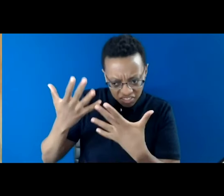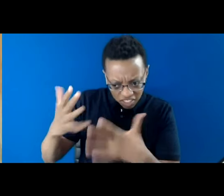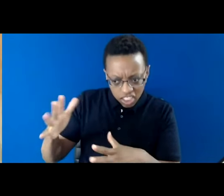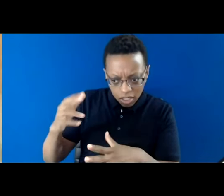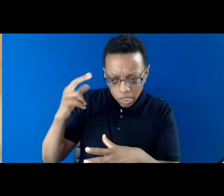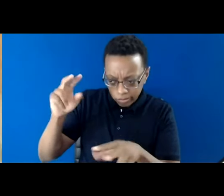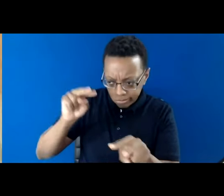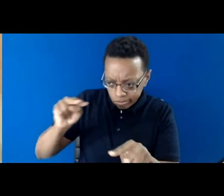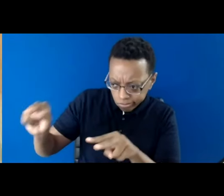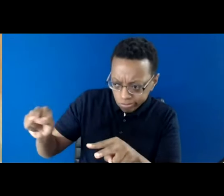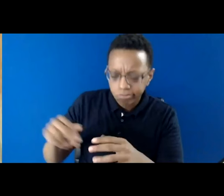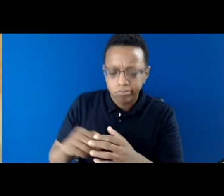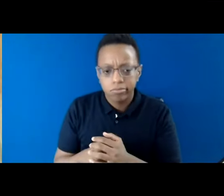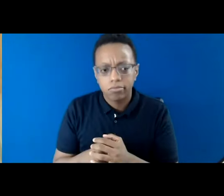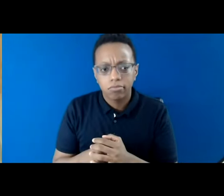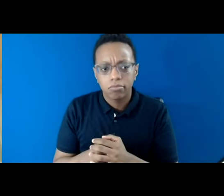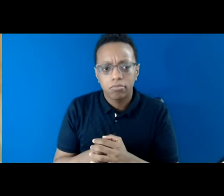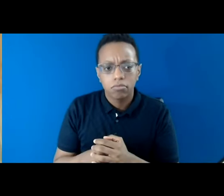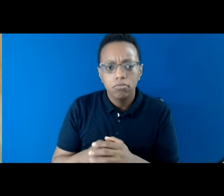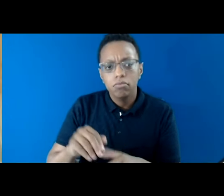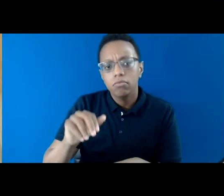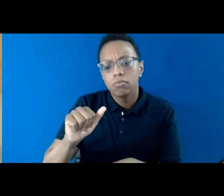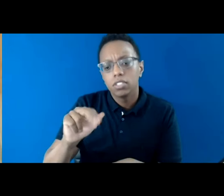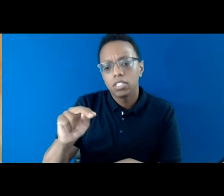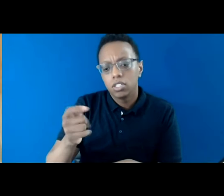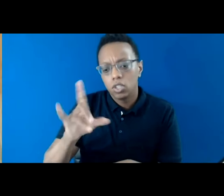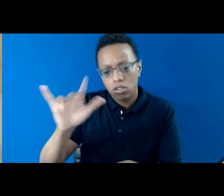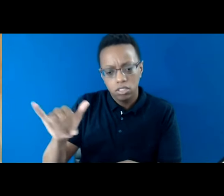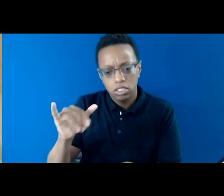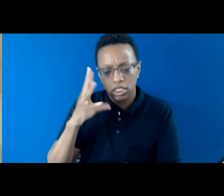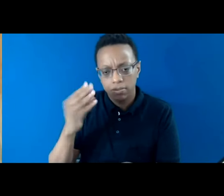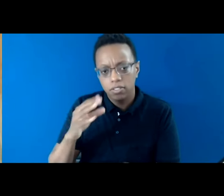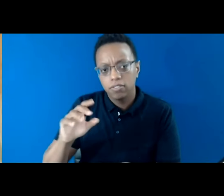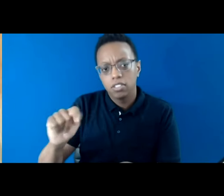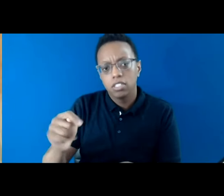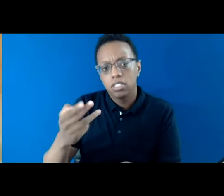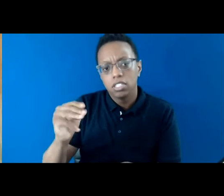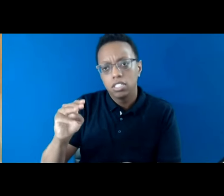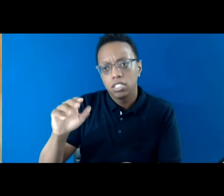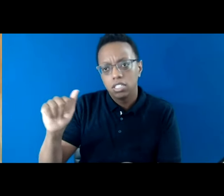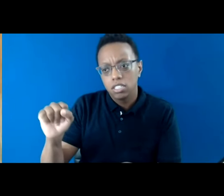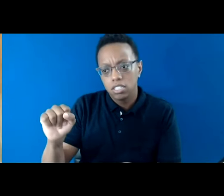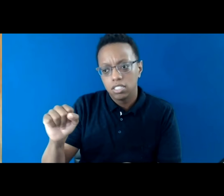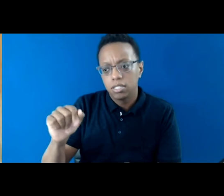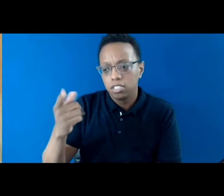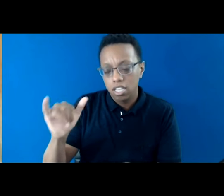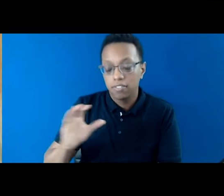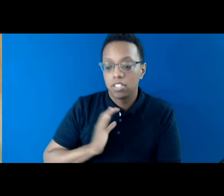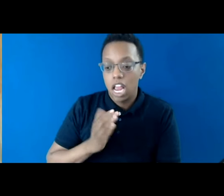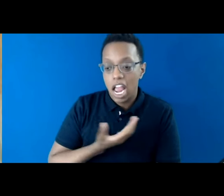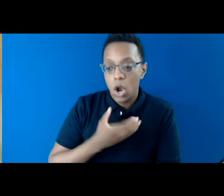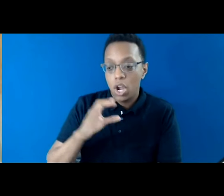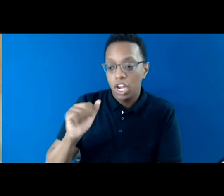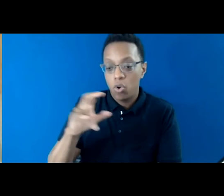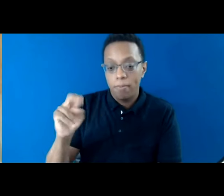an anthology that has been really beautiful for me is Thomas Glaive's Our Caribbean, which is an anthology